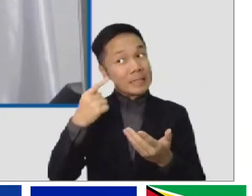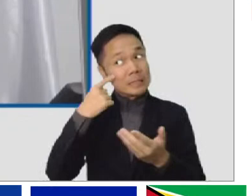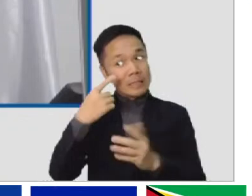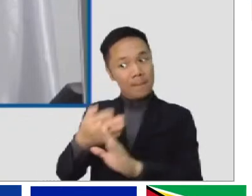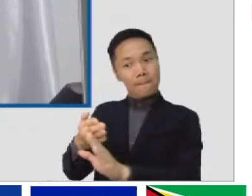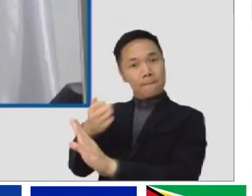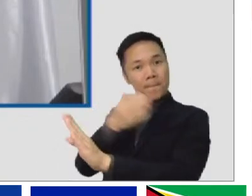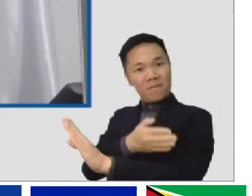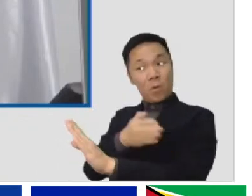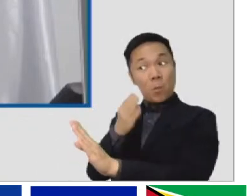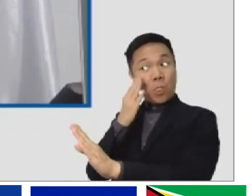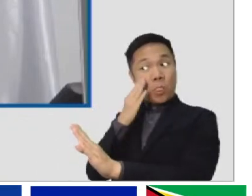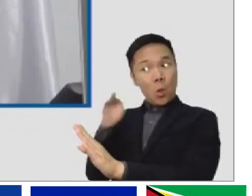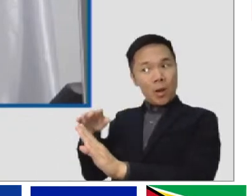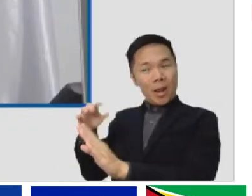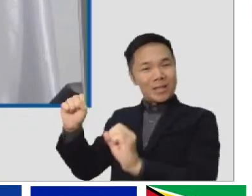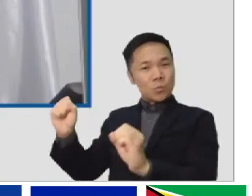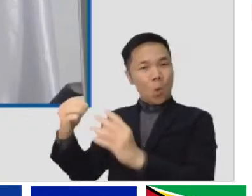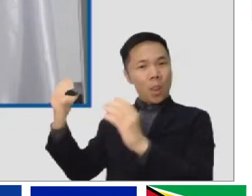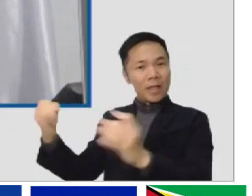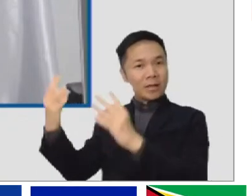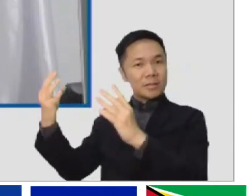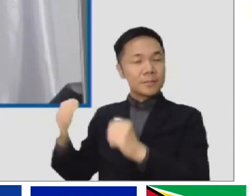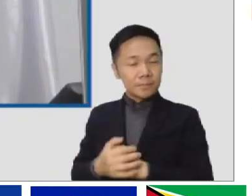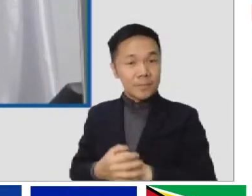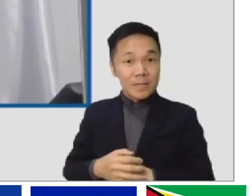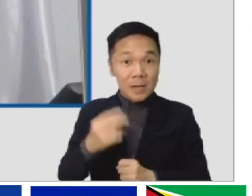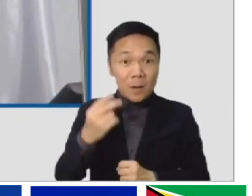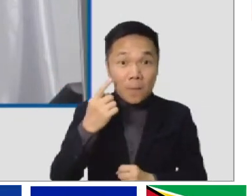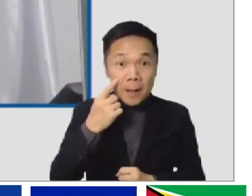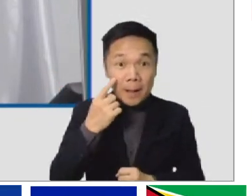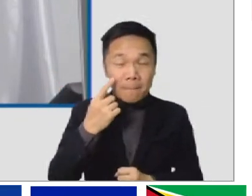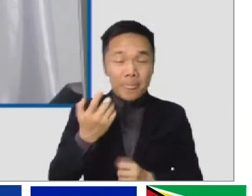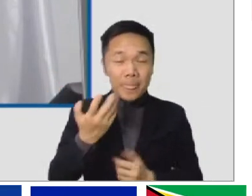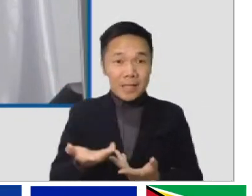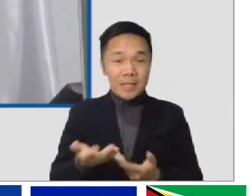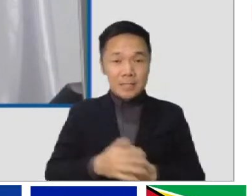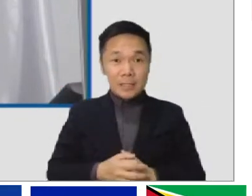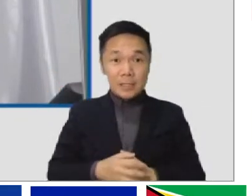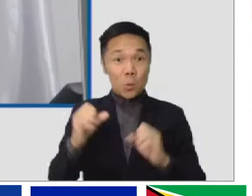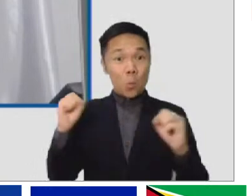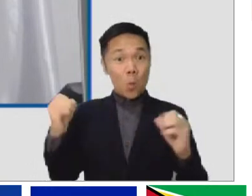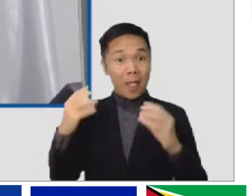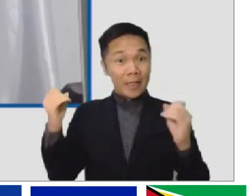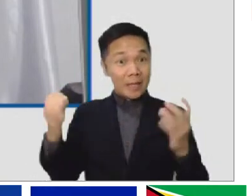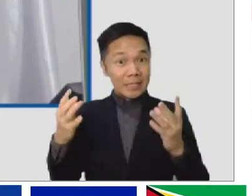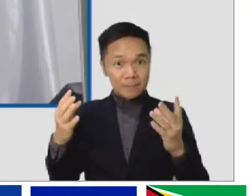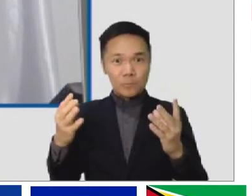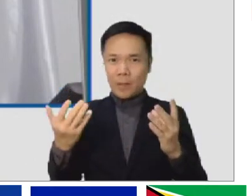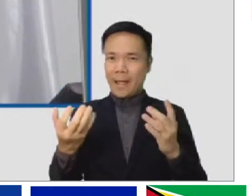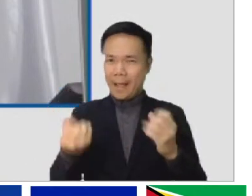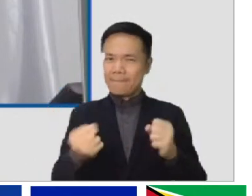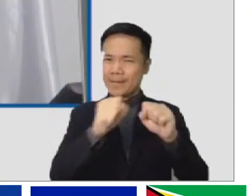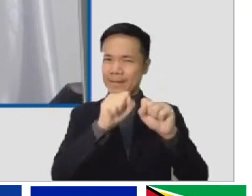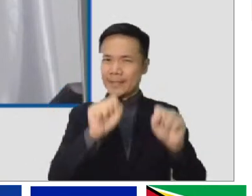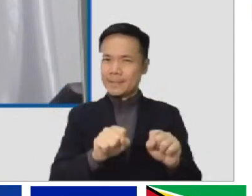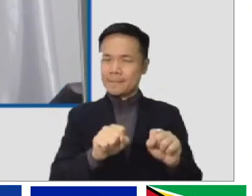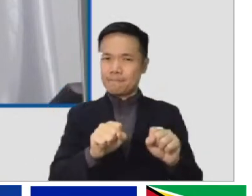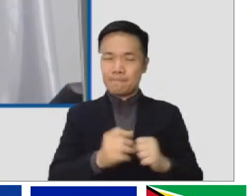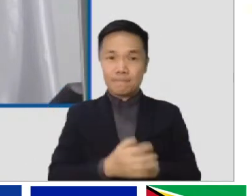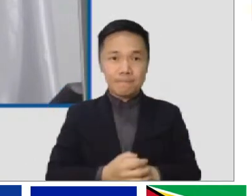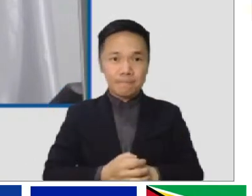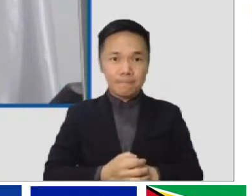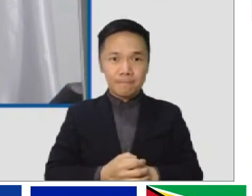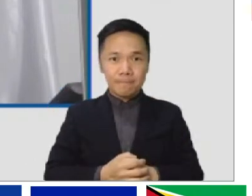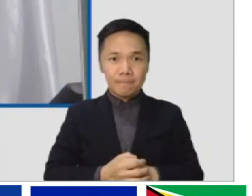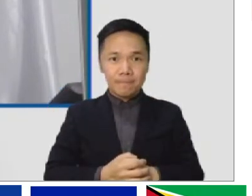have developed an early warning system from end to end focused